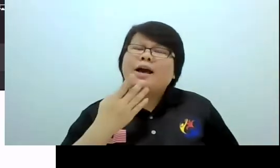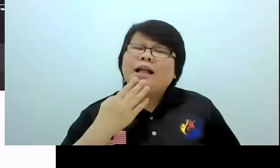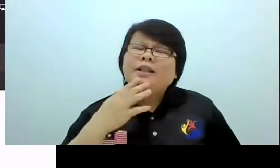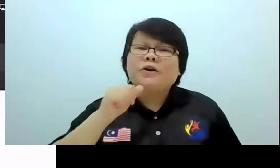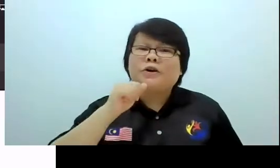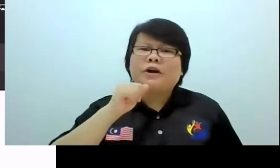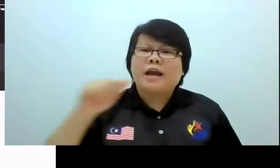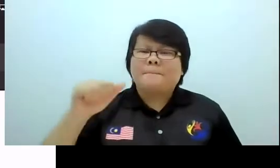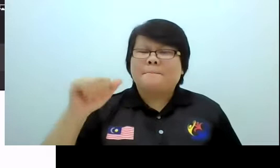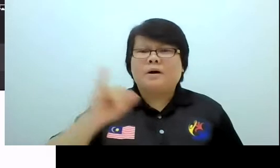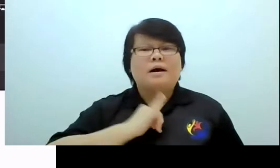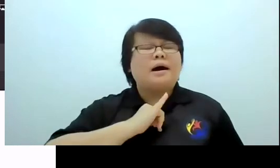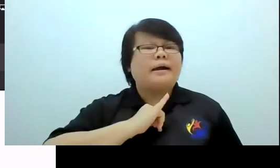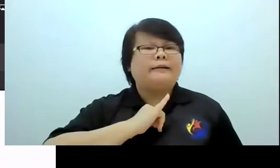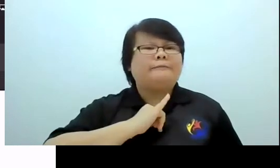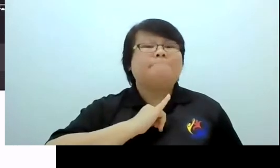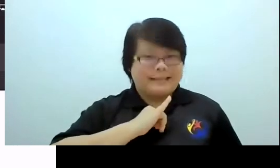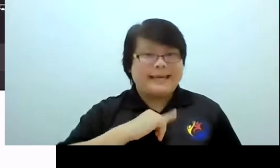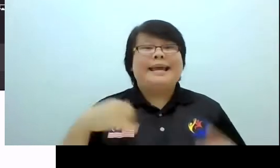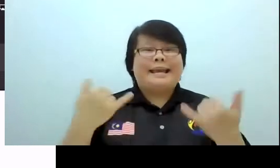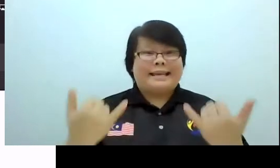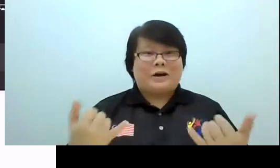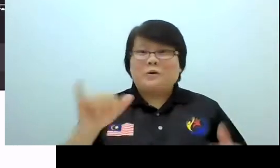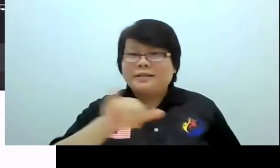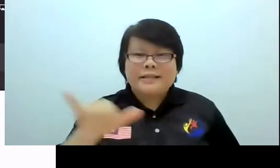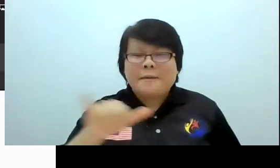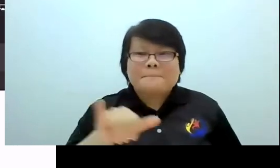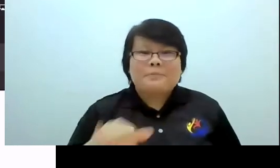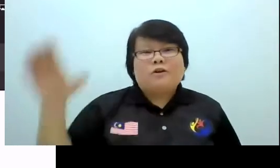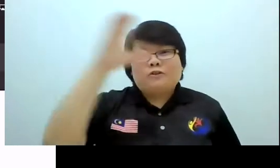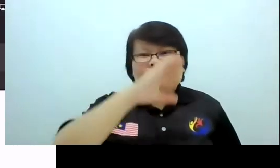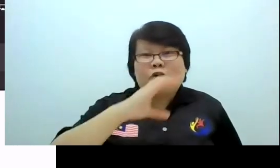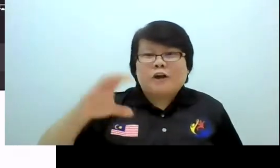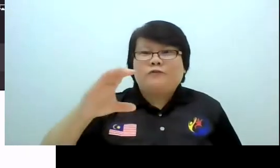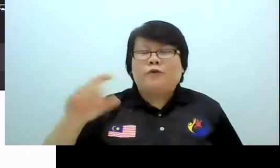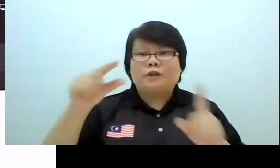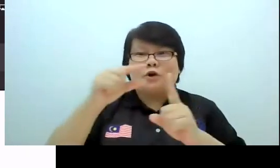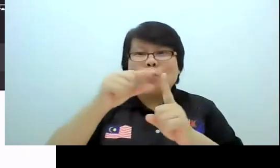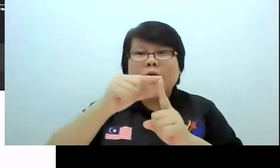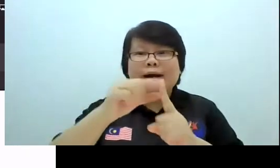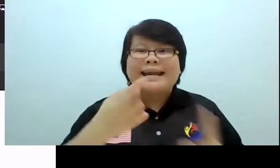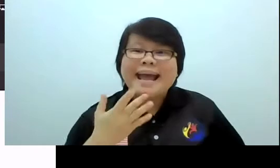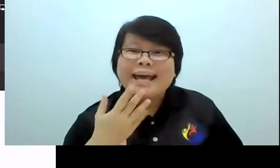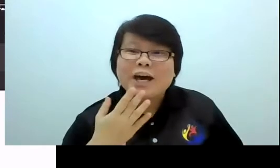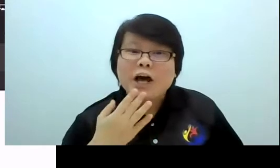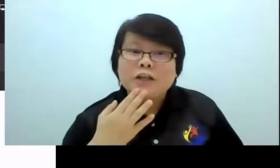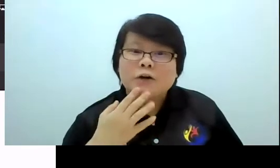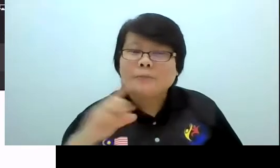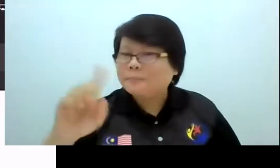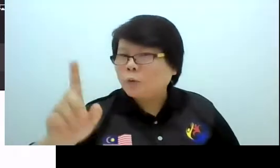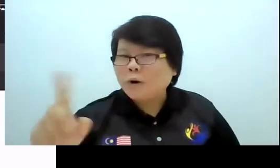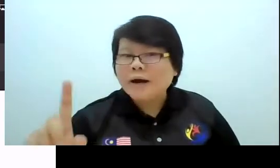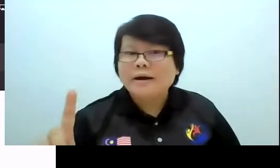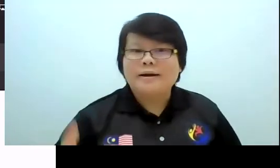What color am I? Okay, now same. Find for the word